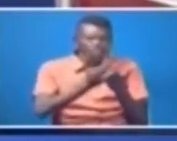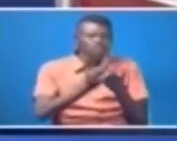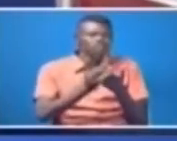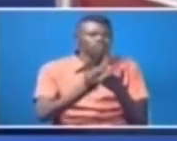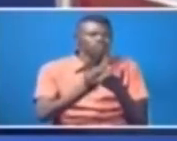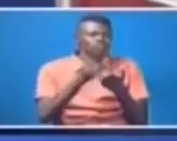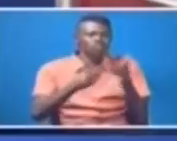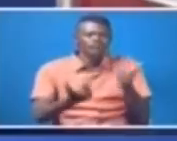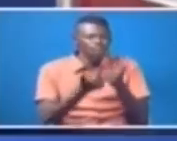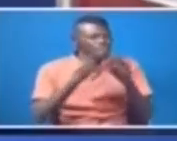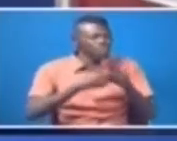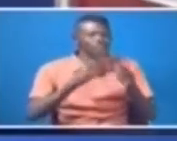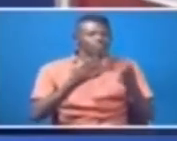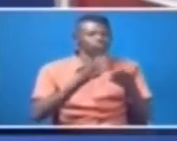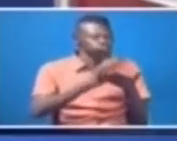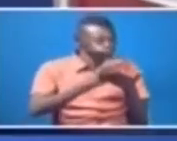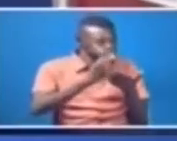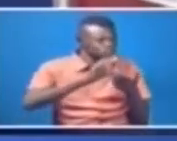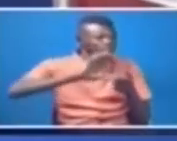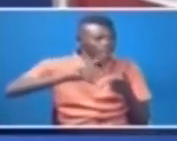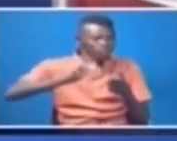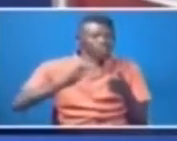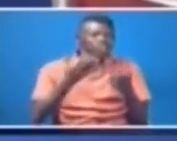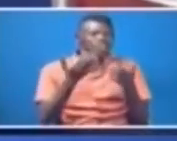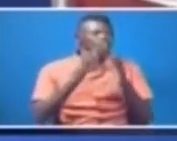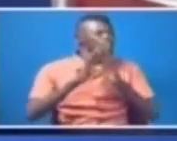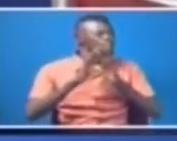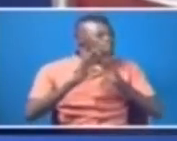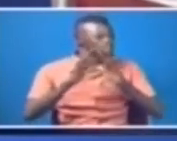get devolved. Because one of the biggest black holes today